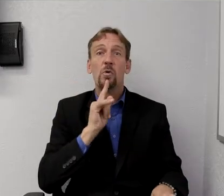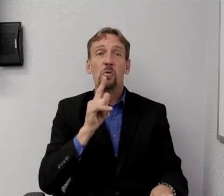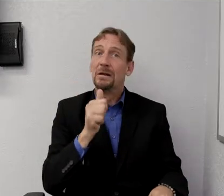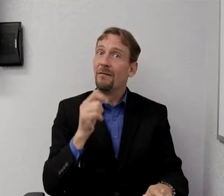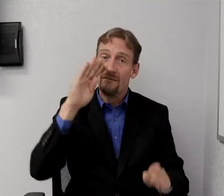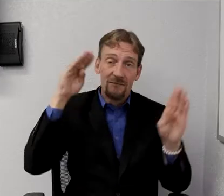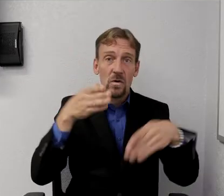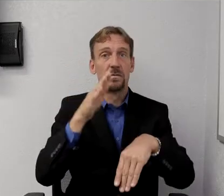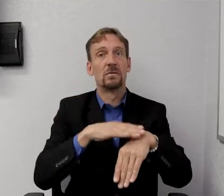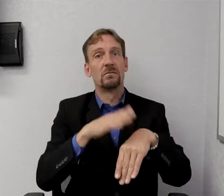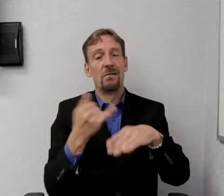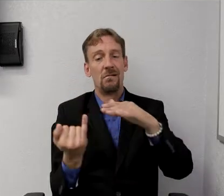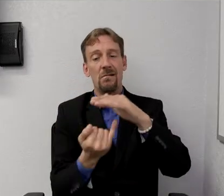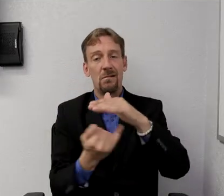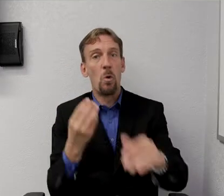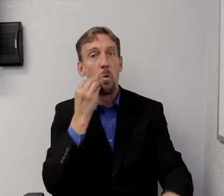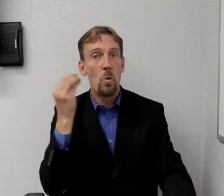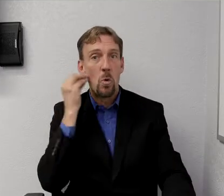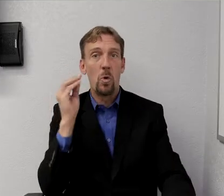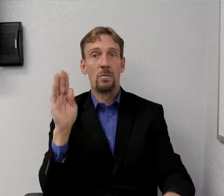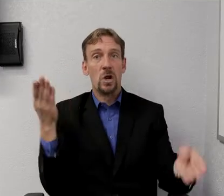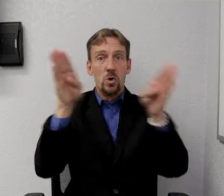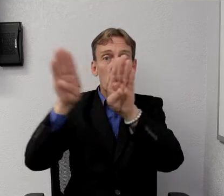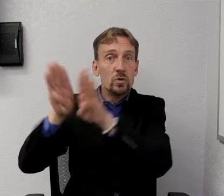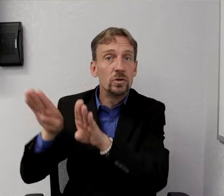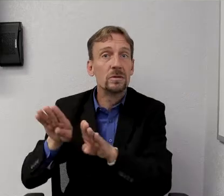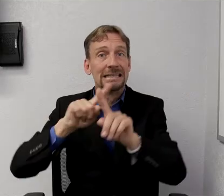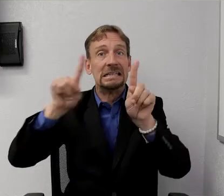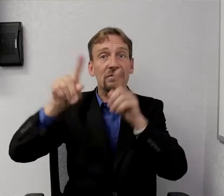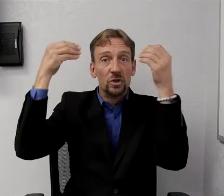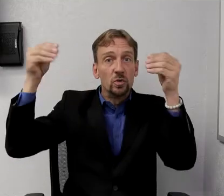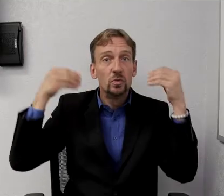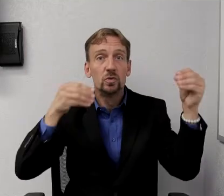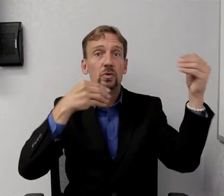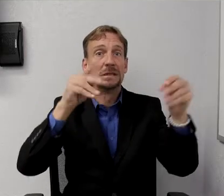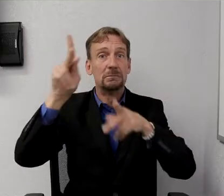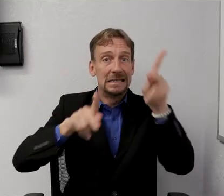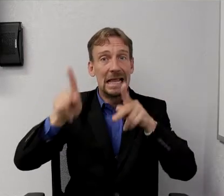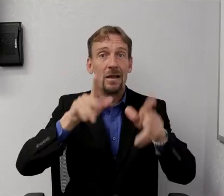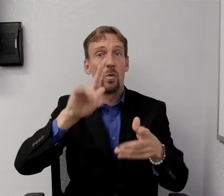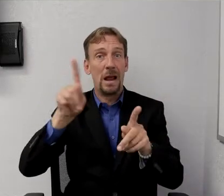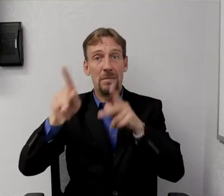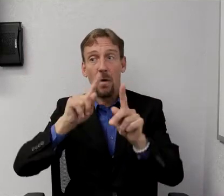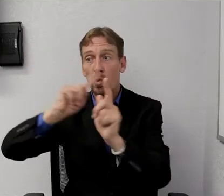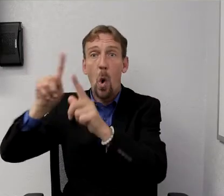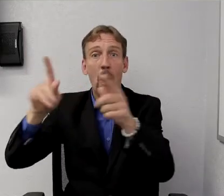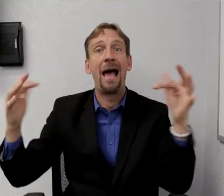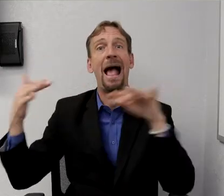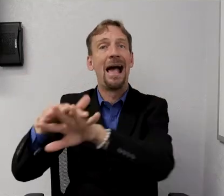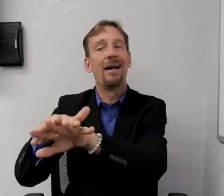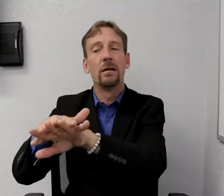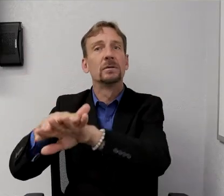in place, closing down so many different venues where people gather, that it actually has had